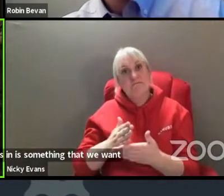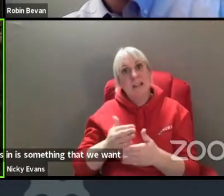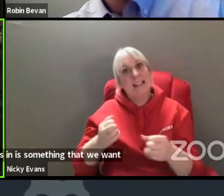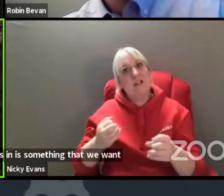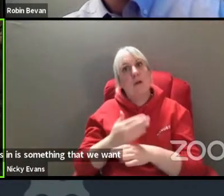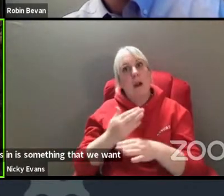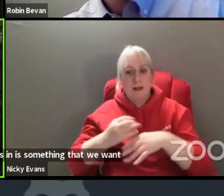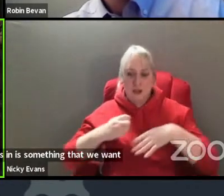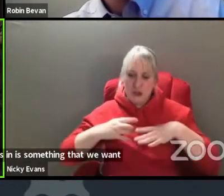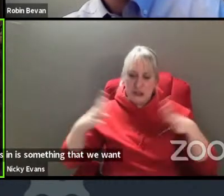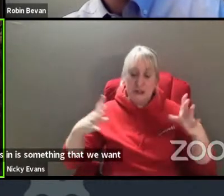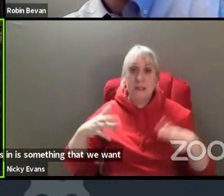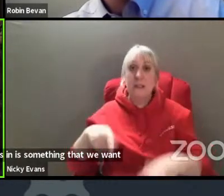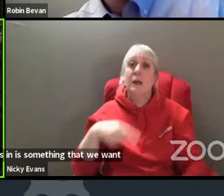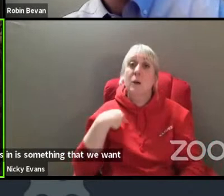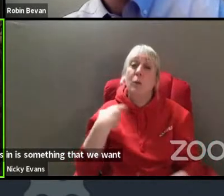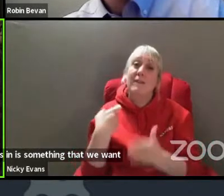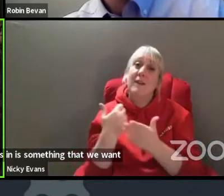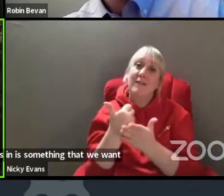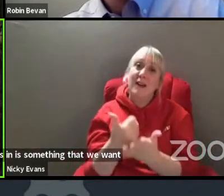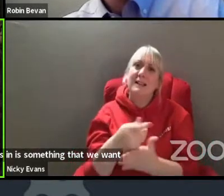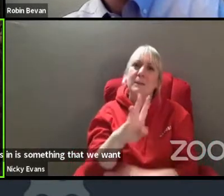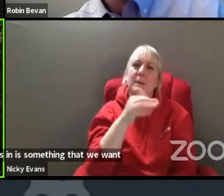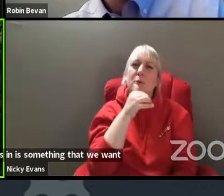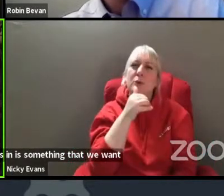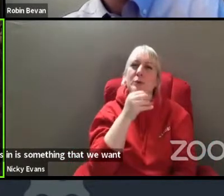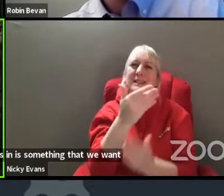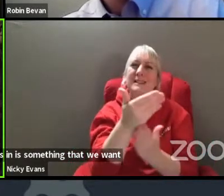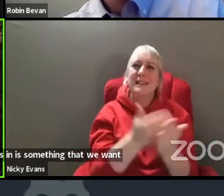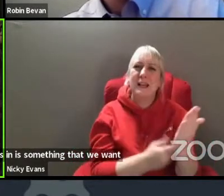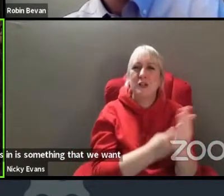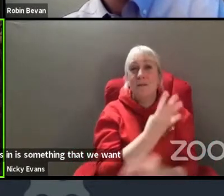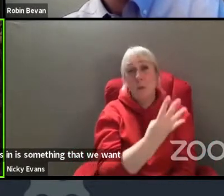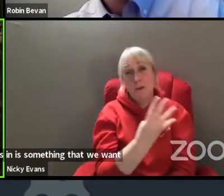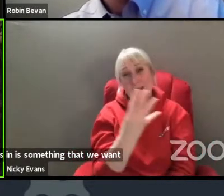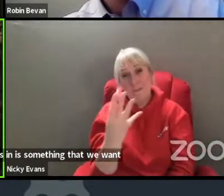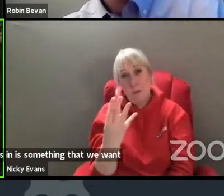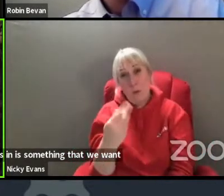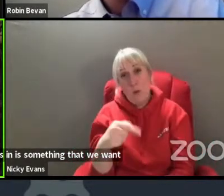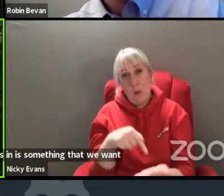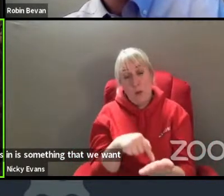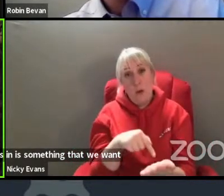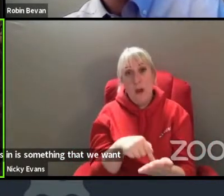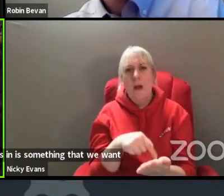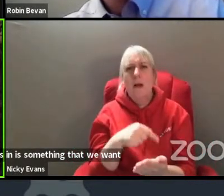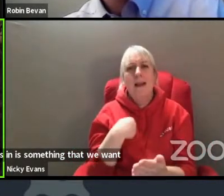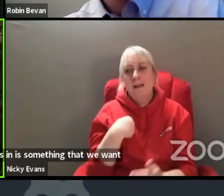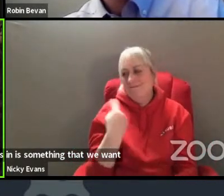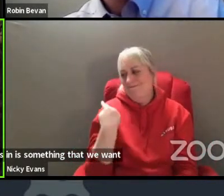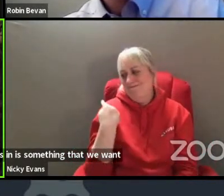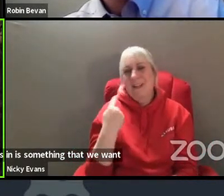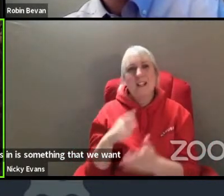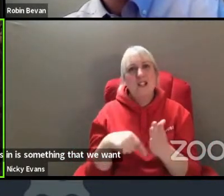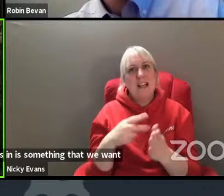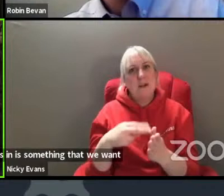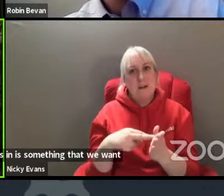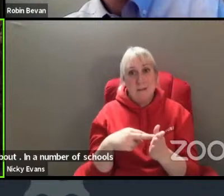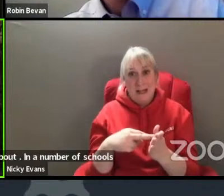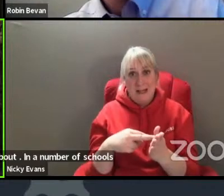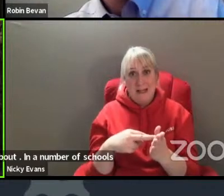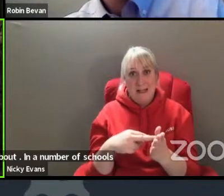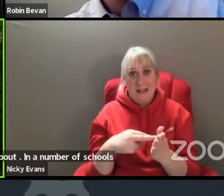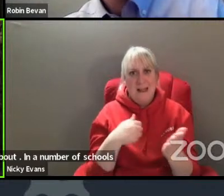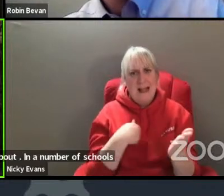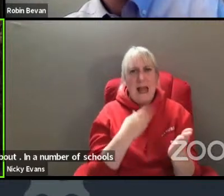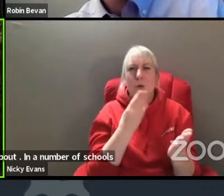advised members to use Section 44. But in January, we have to say our use of Section 44 led to a quicker change of policy from